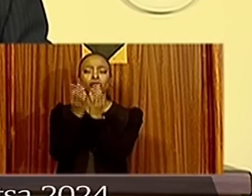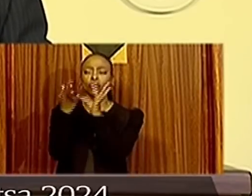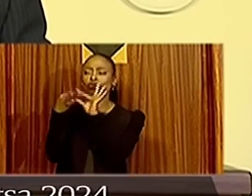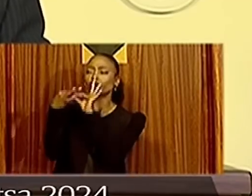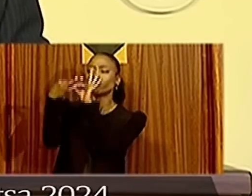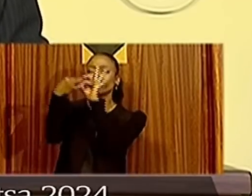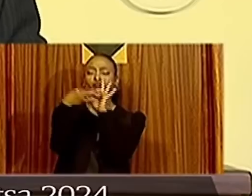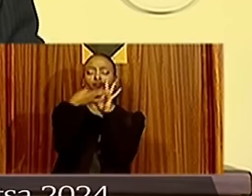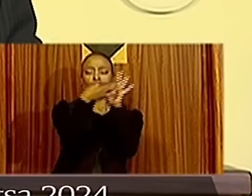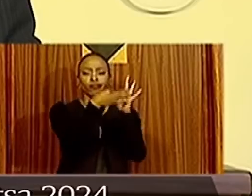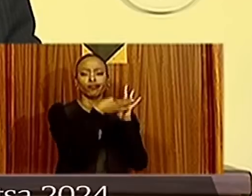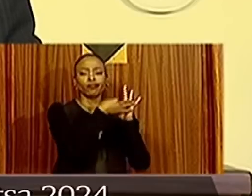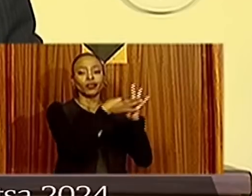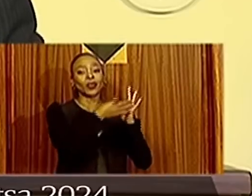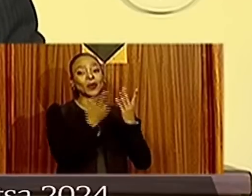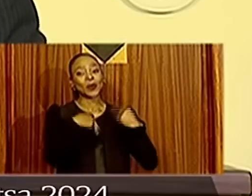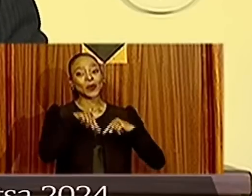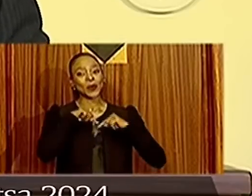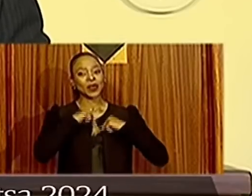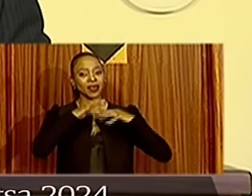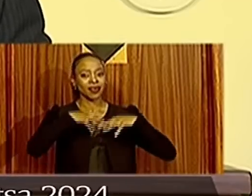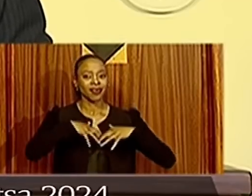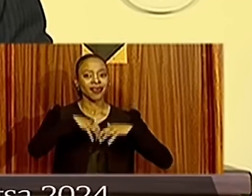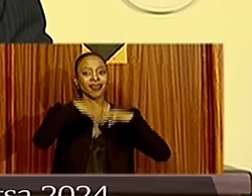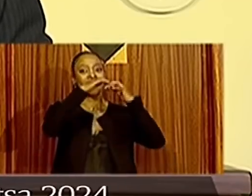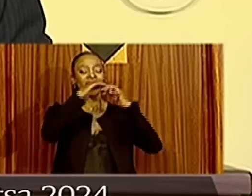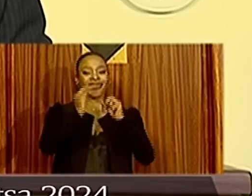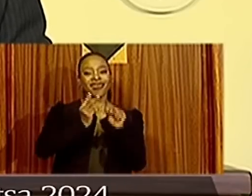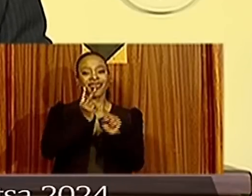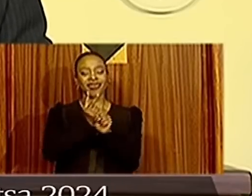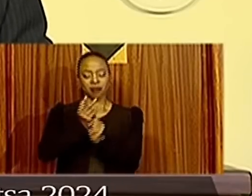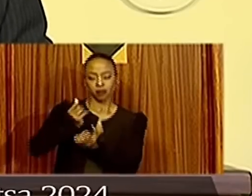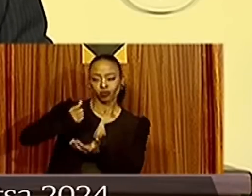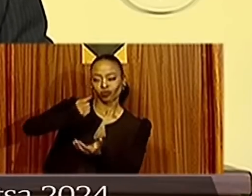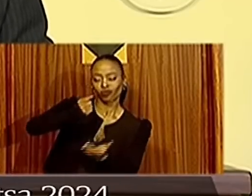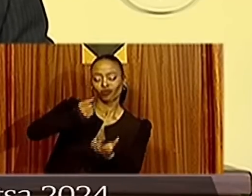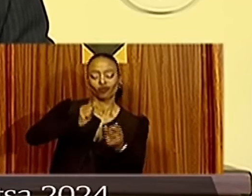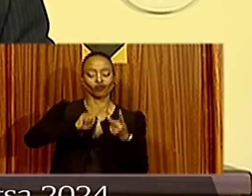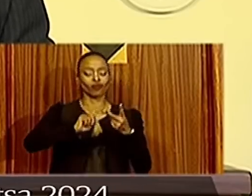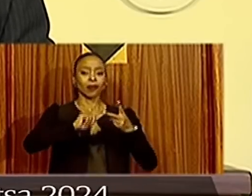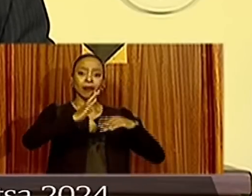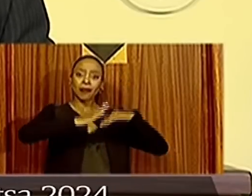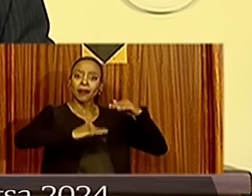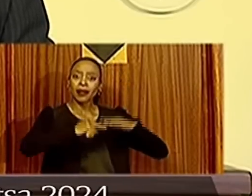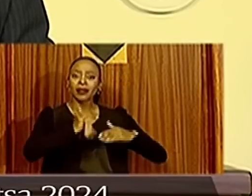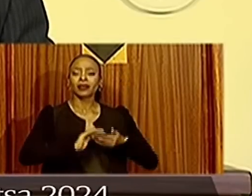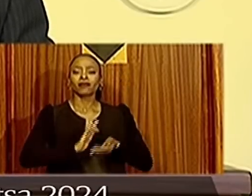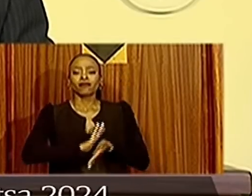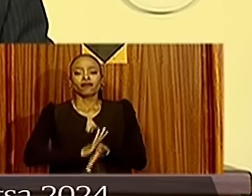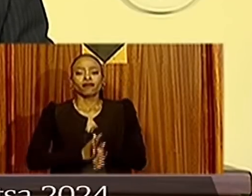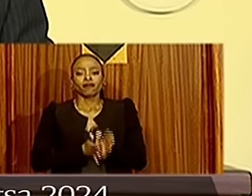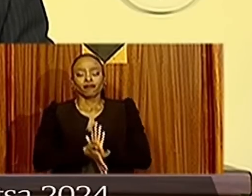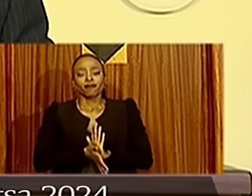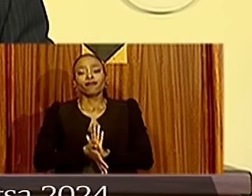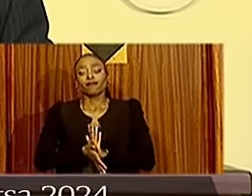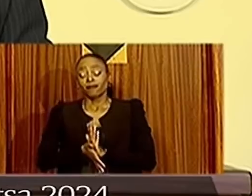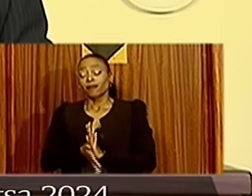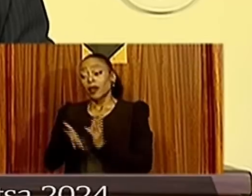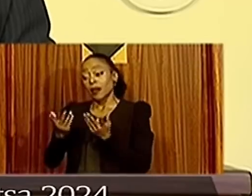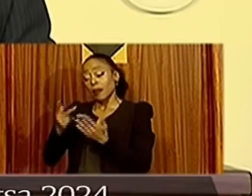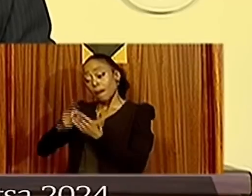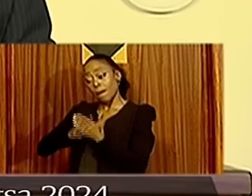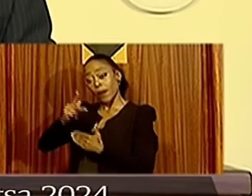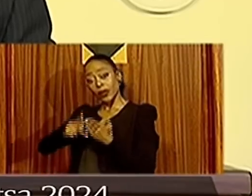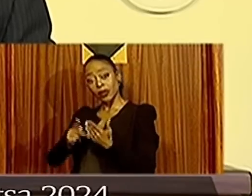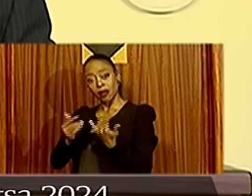organizations, we revitalize investment in infrastructure. The value of projects